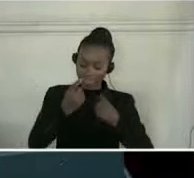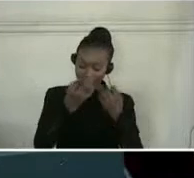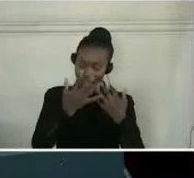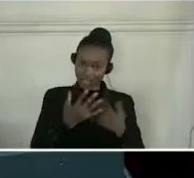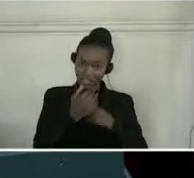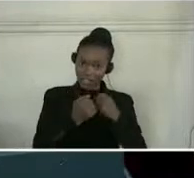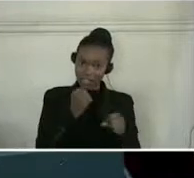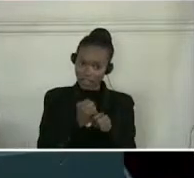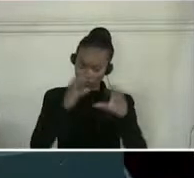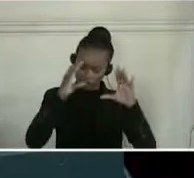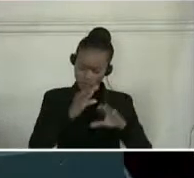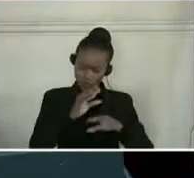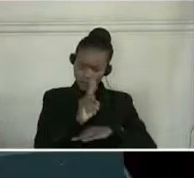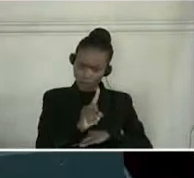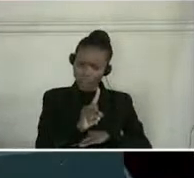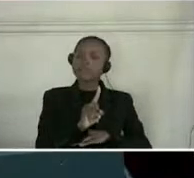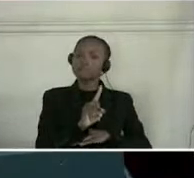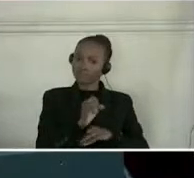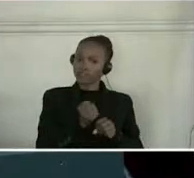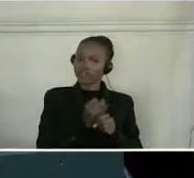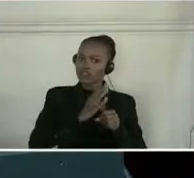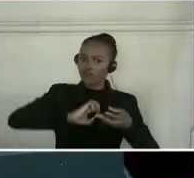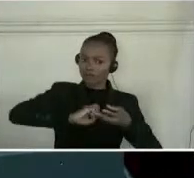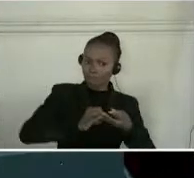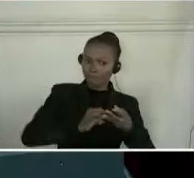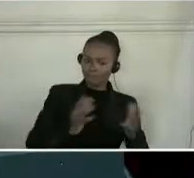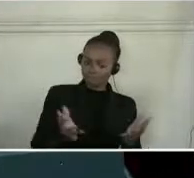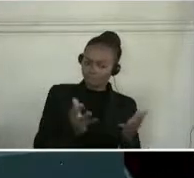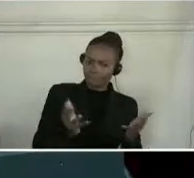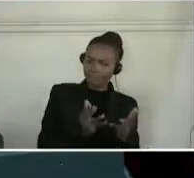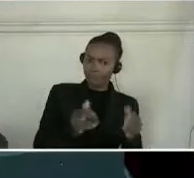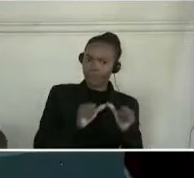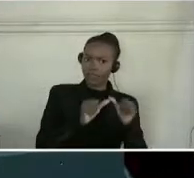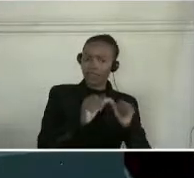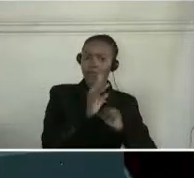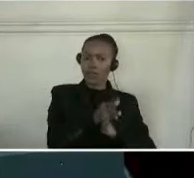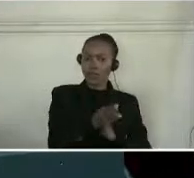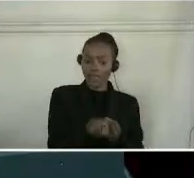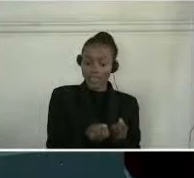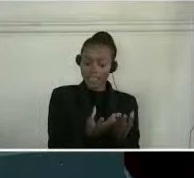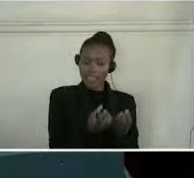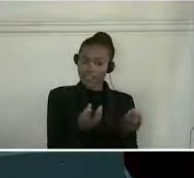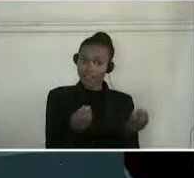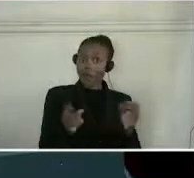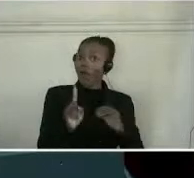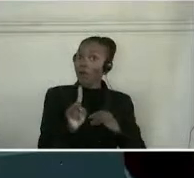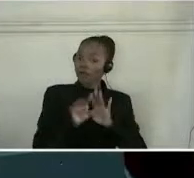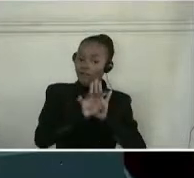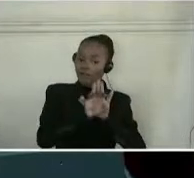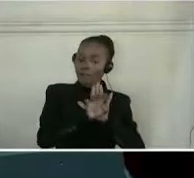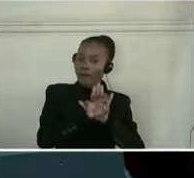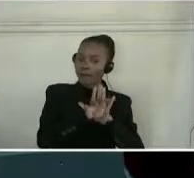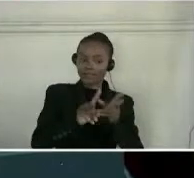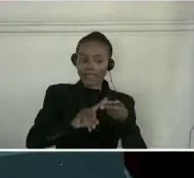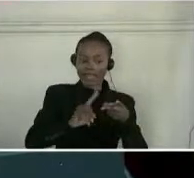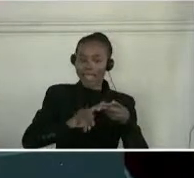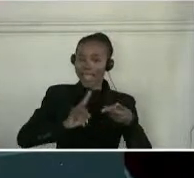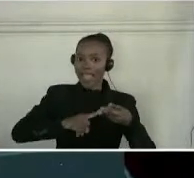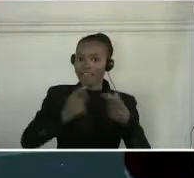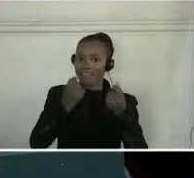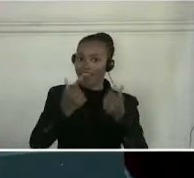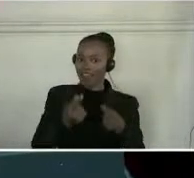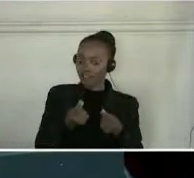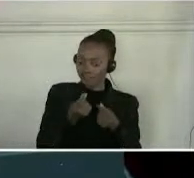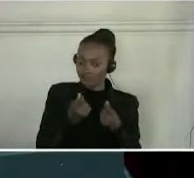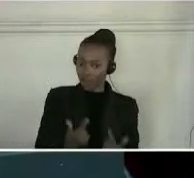covenancy of these promoters and and expose them to the marketing and financial management programs